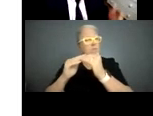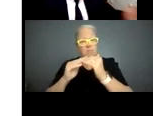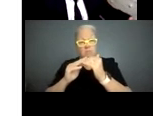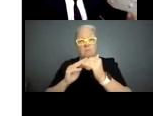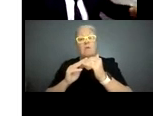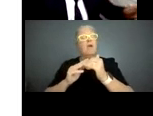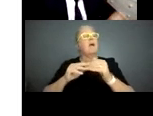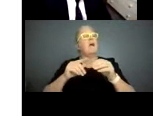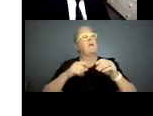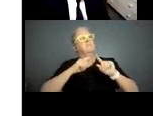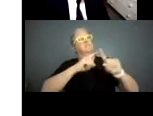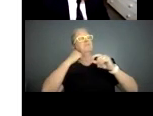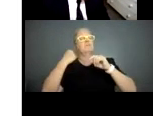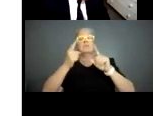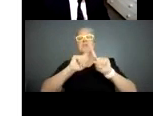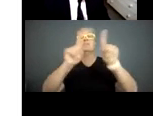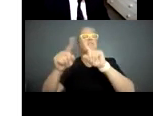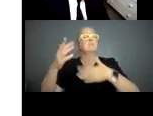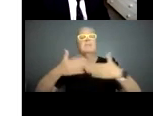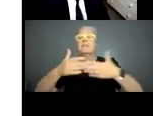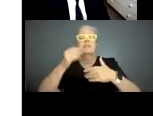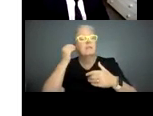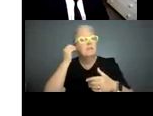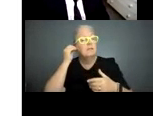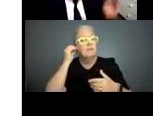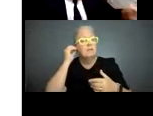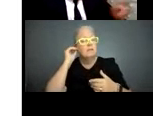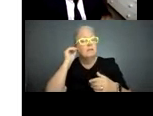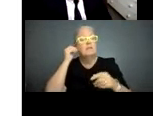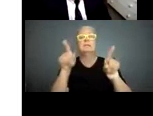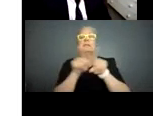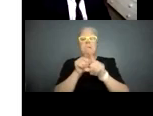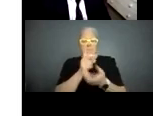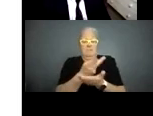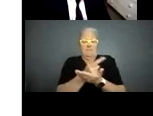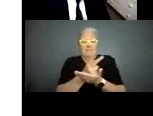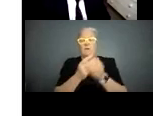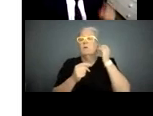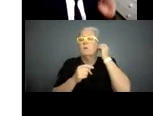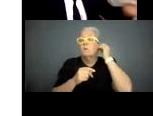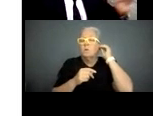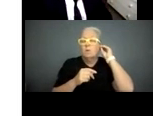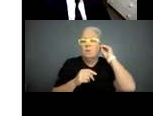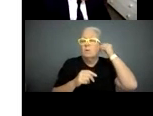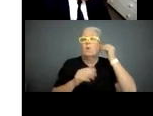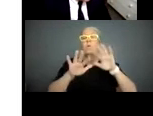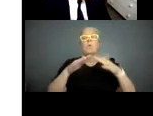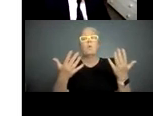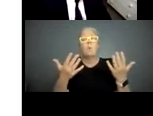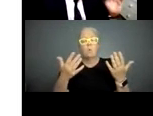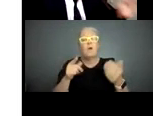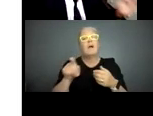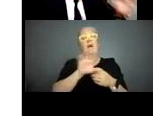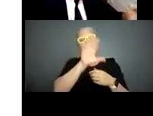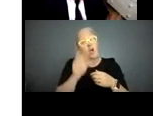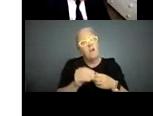people. If I put, instead of epilepsy there, albinism, Many of you in Africa and some other